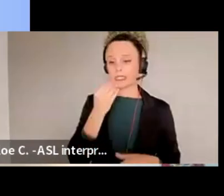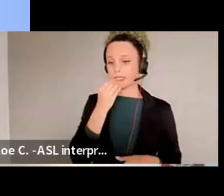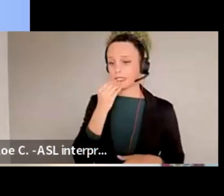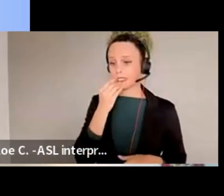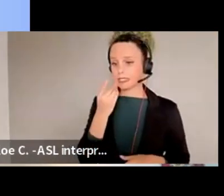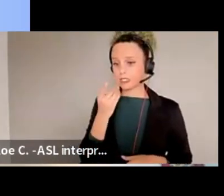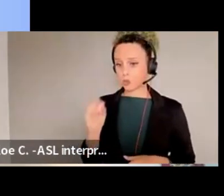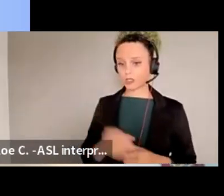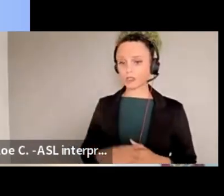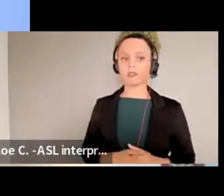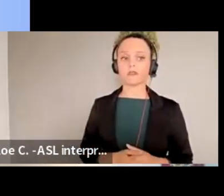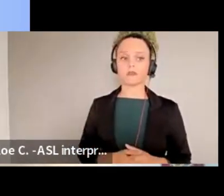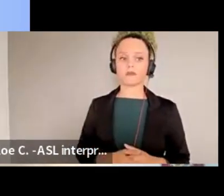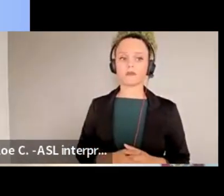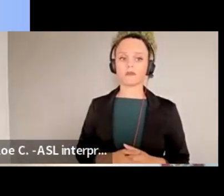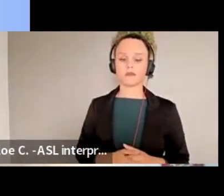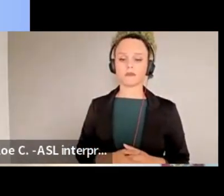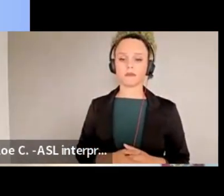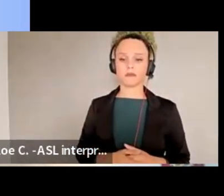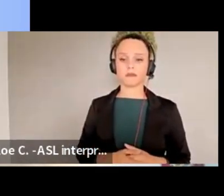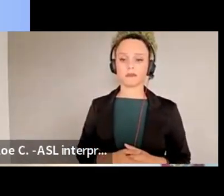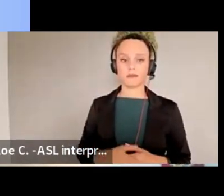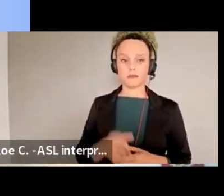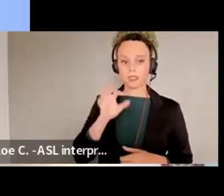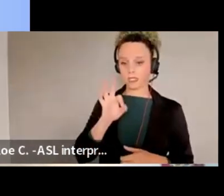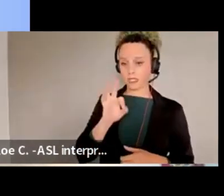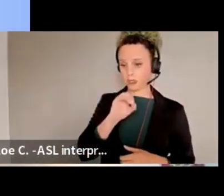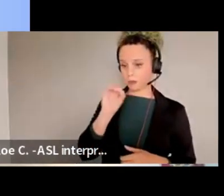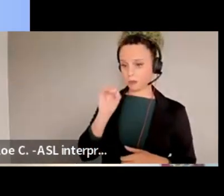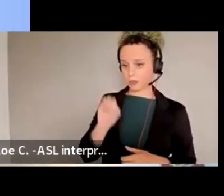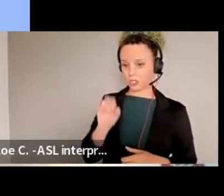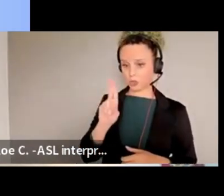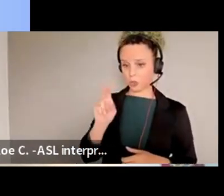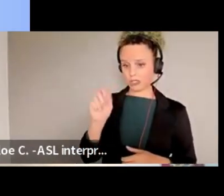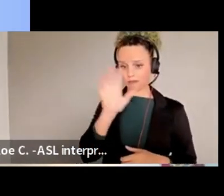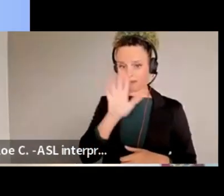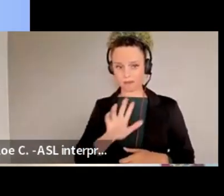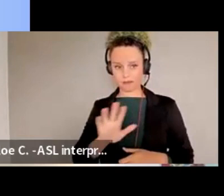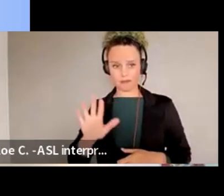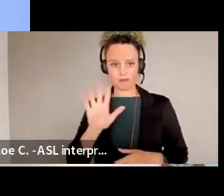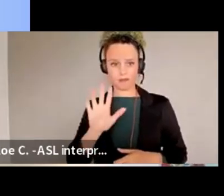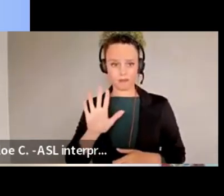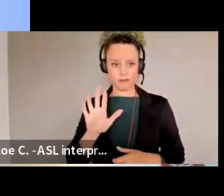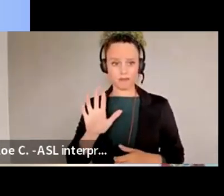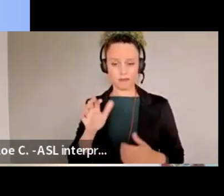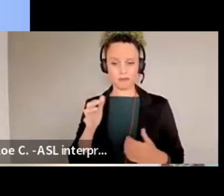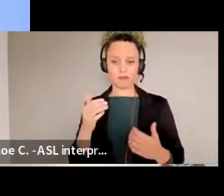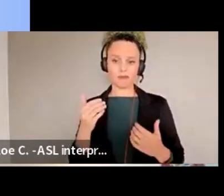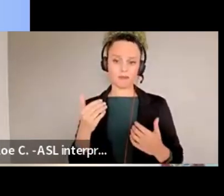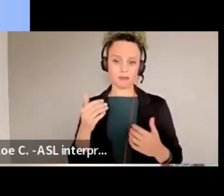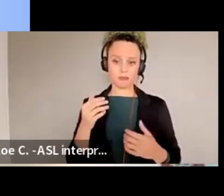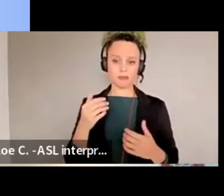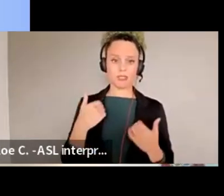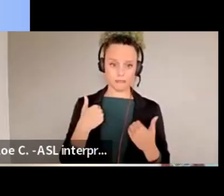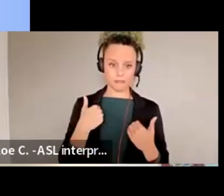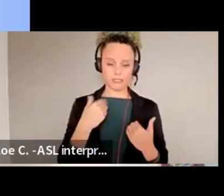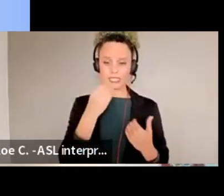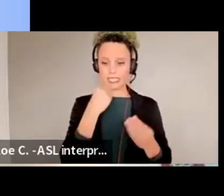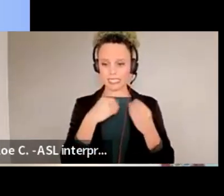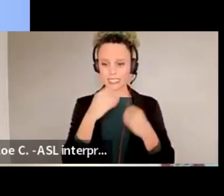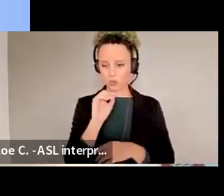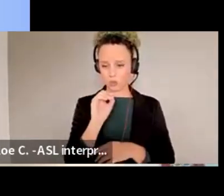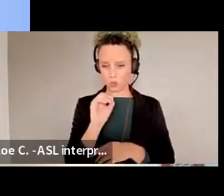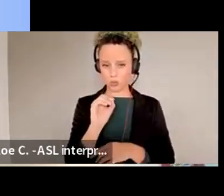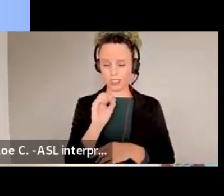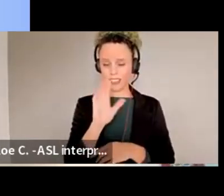So in terms of disordered eating and eating disorders, 9% of the US population